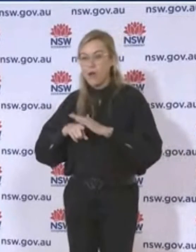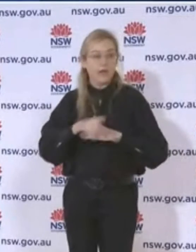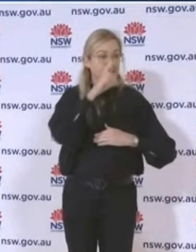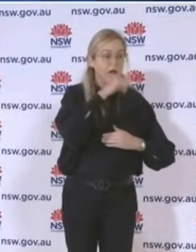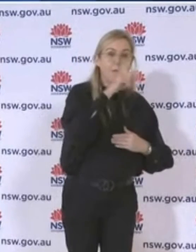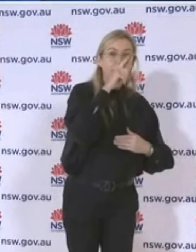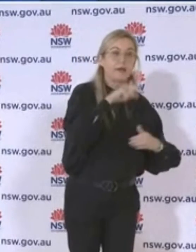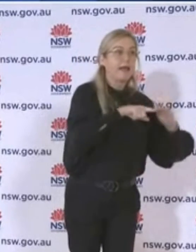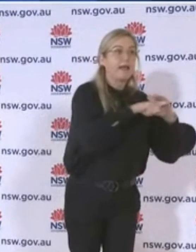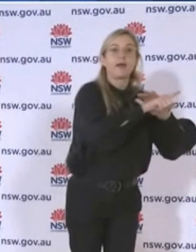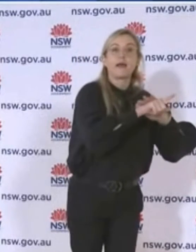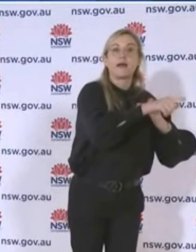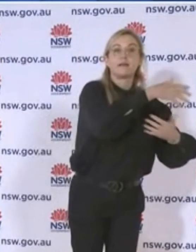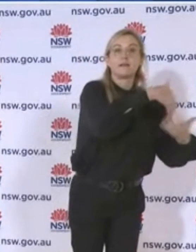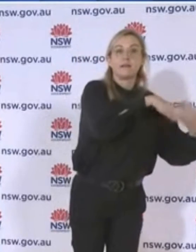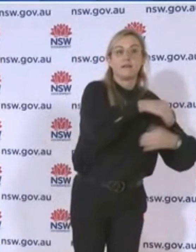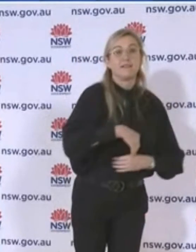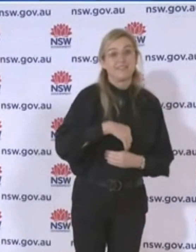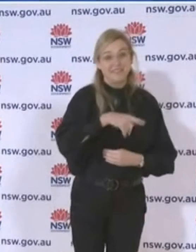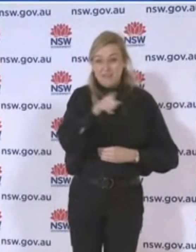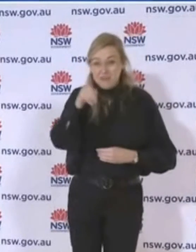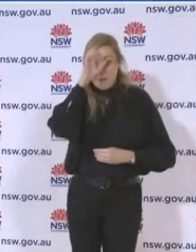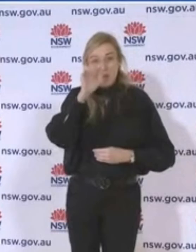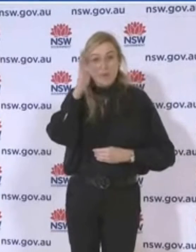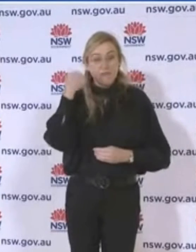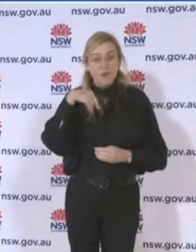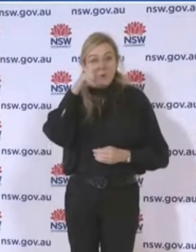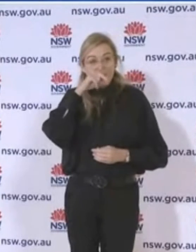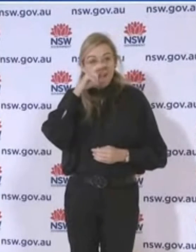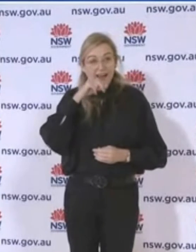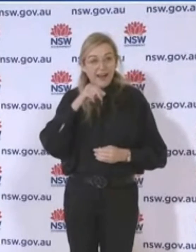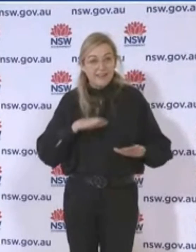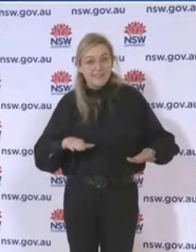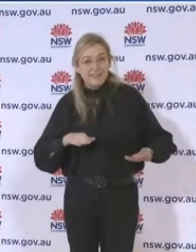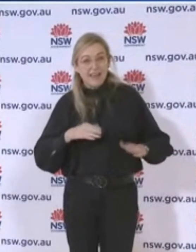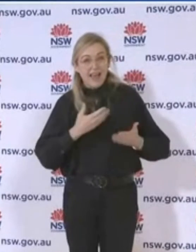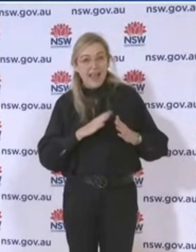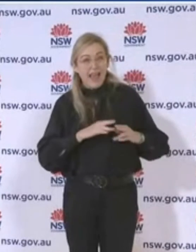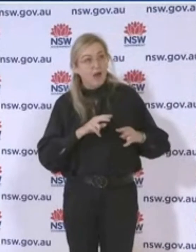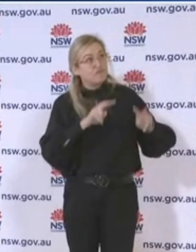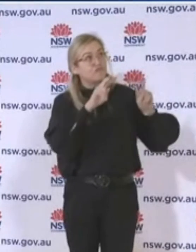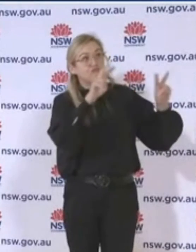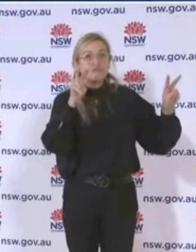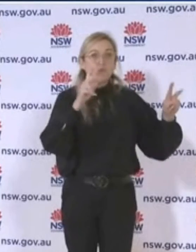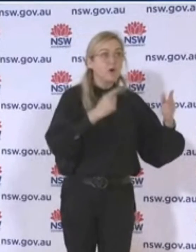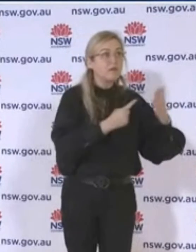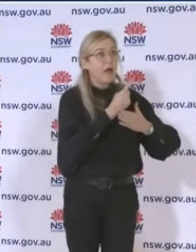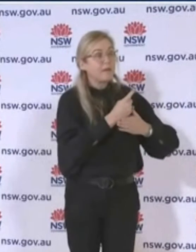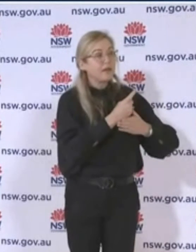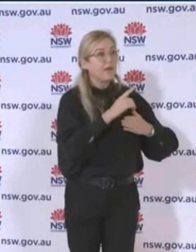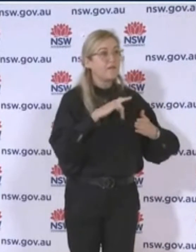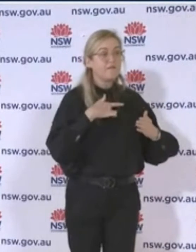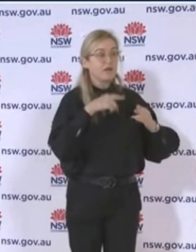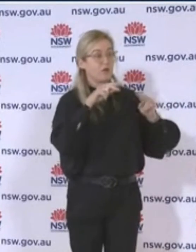we were younger, when you're young, the world you see things differently as to when you're an adult. And we appreciate